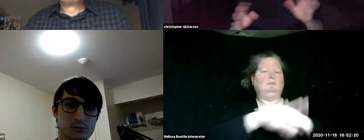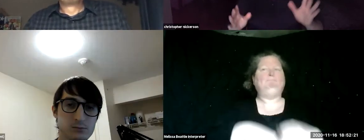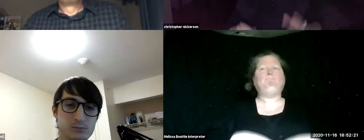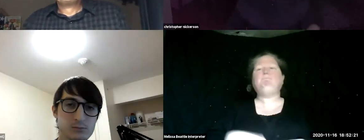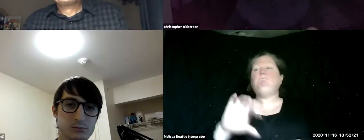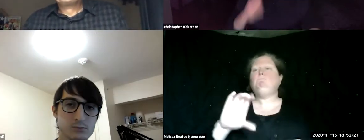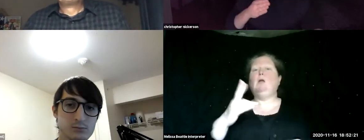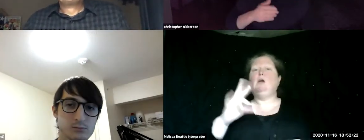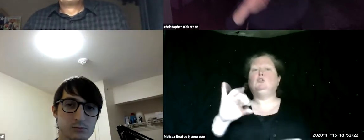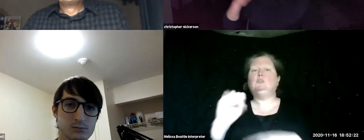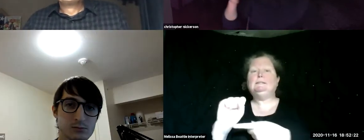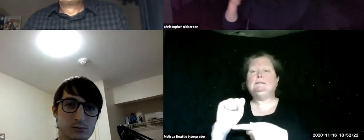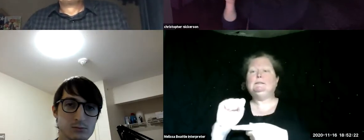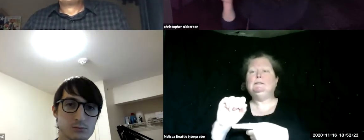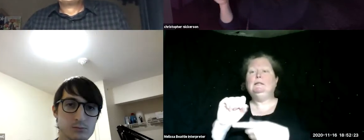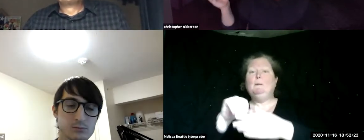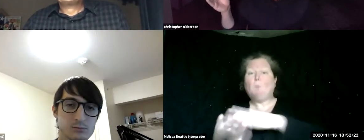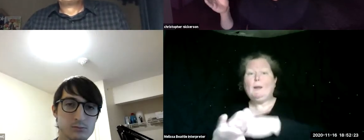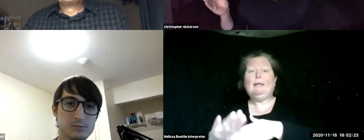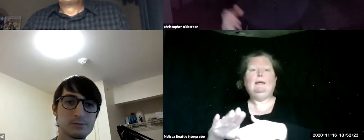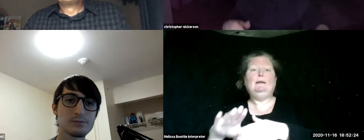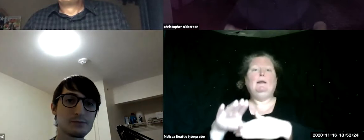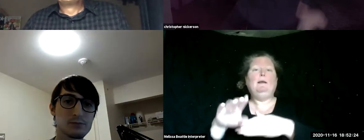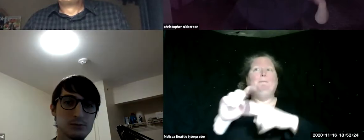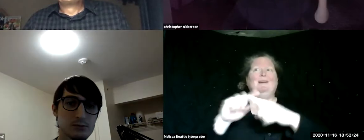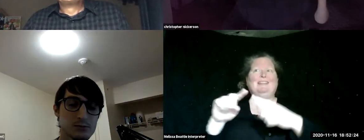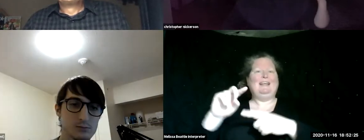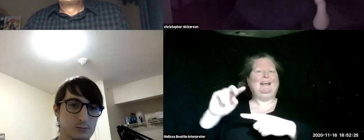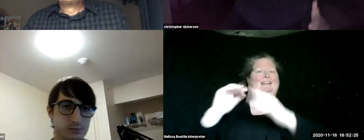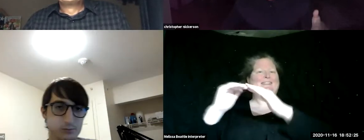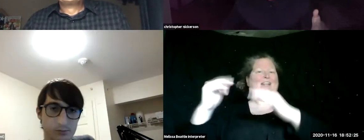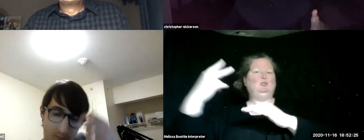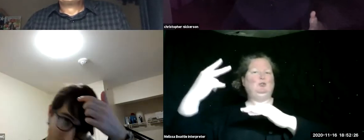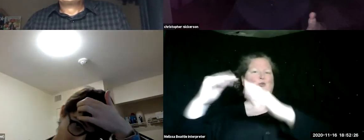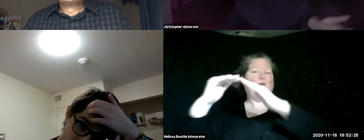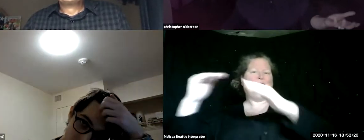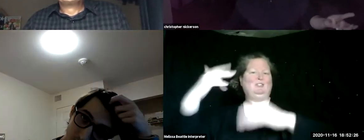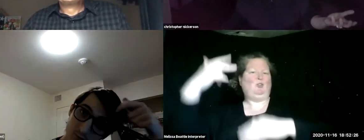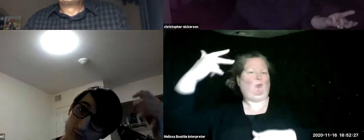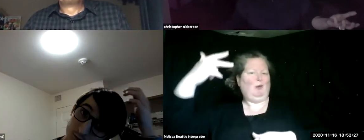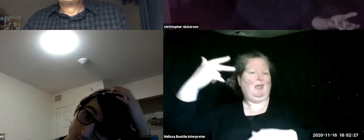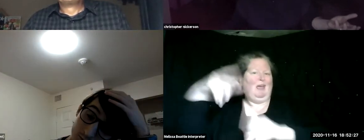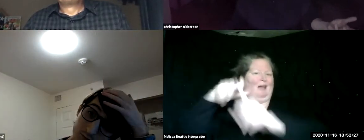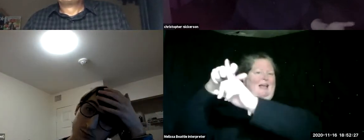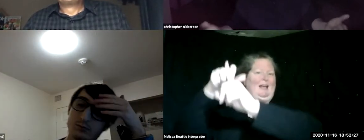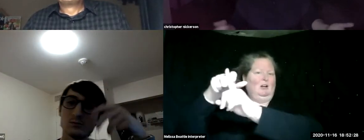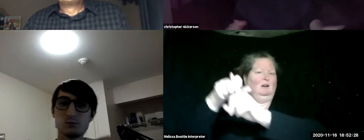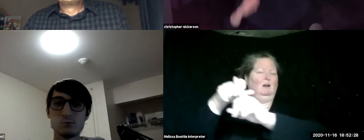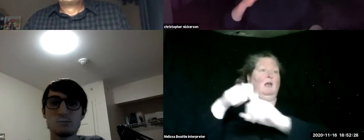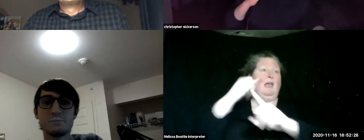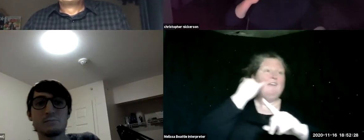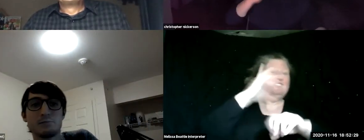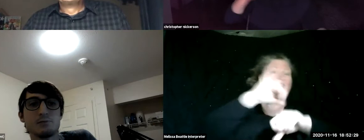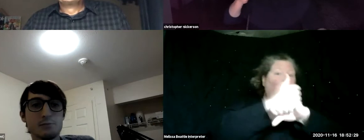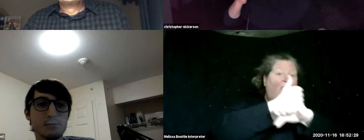door. Okay, that's like still like a stage 2 or 3 attacker. Like, the people who just walk into your house, like, they're not going to walk in anymore. So like, great,